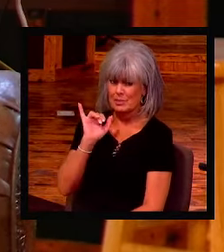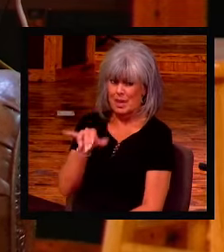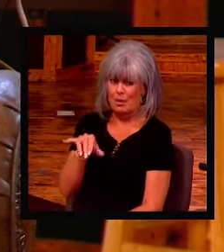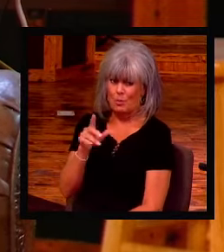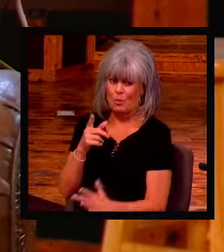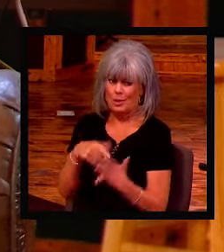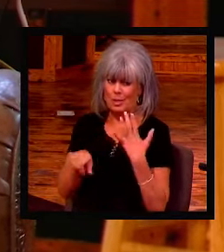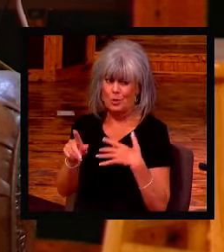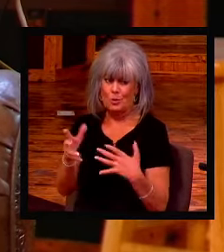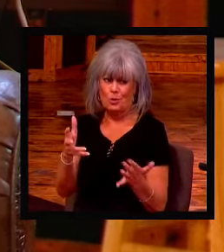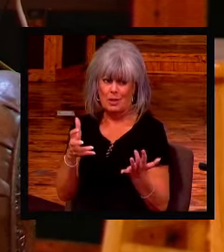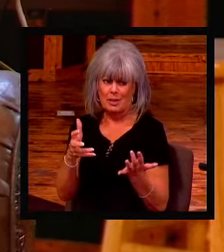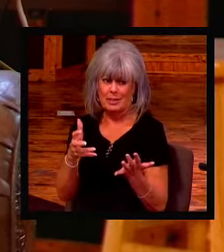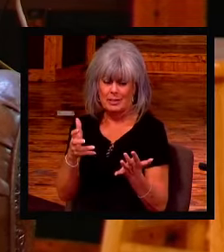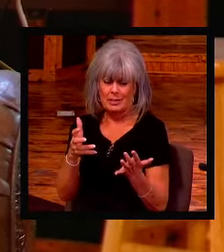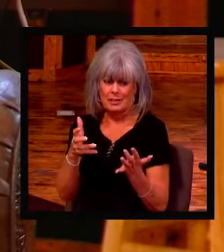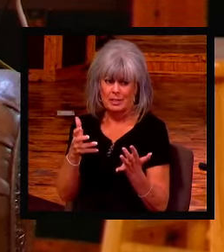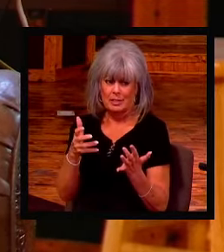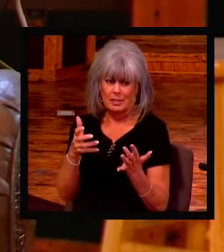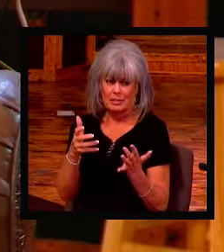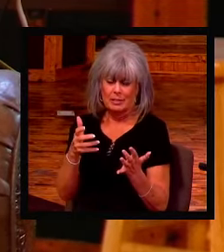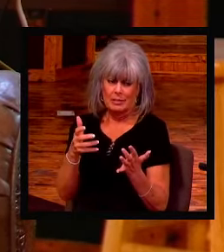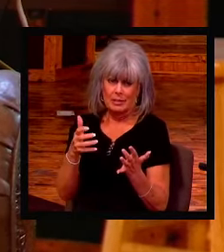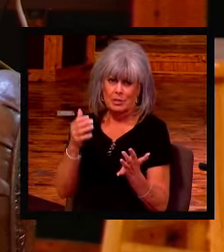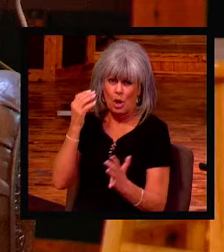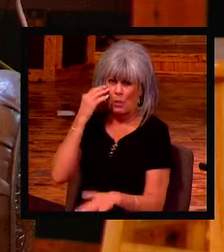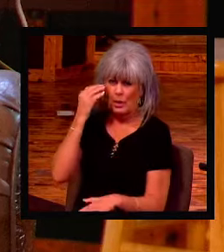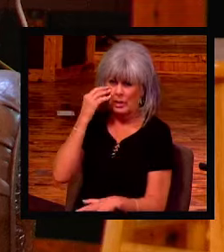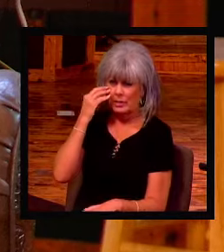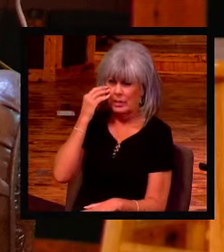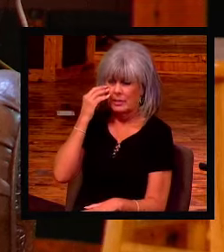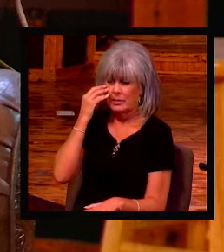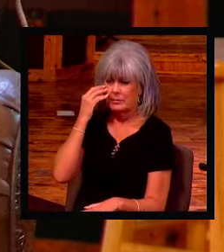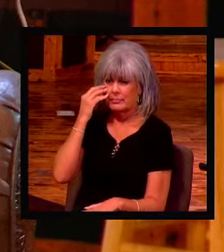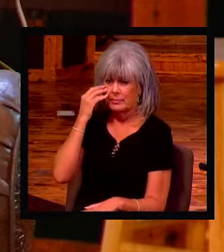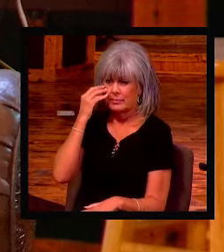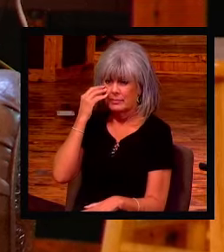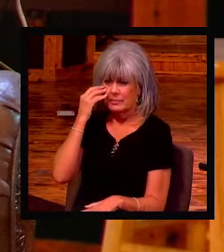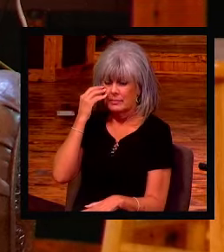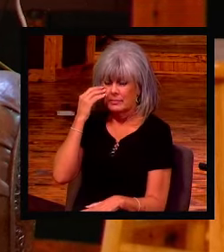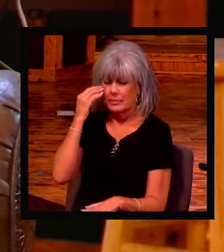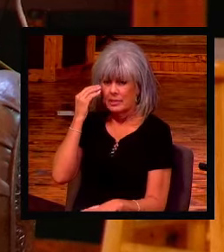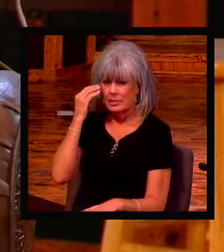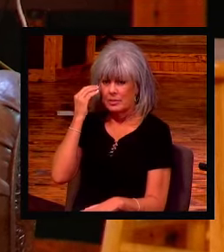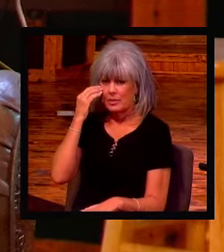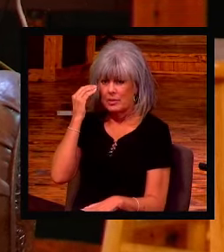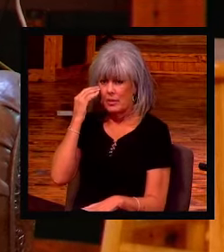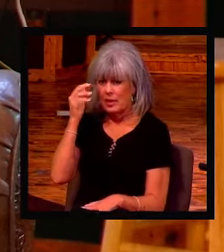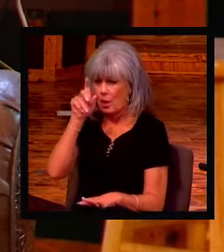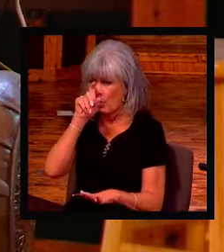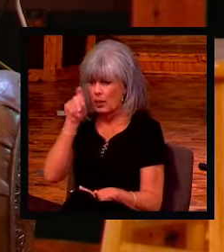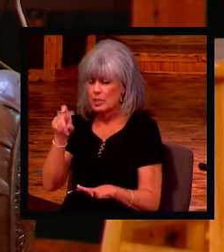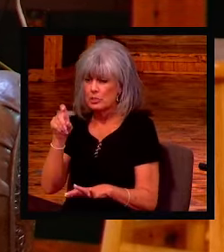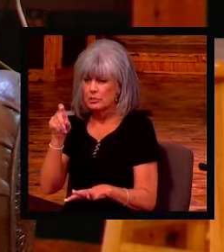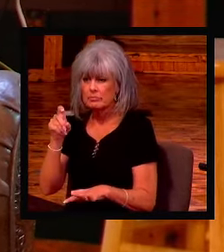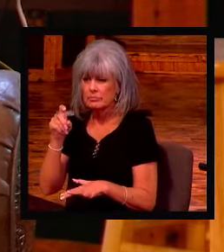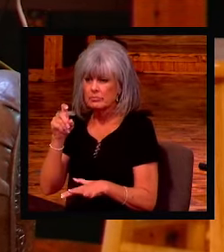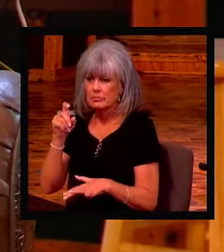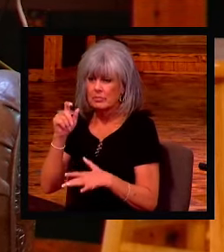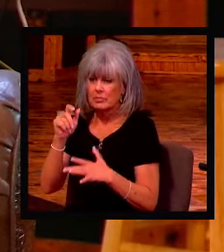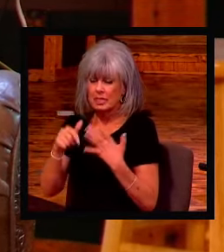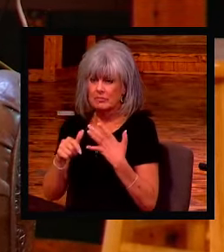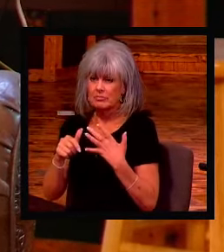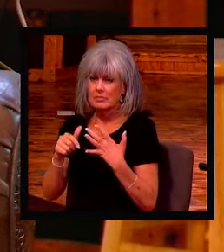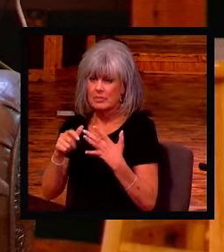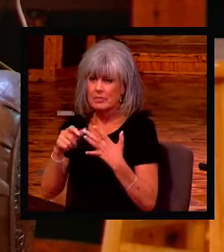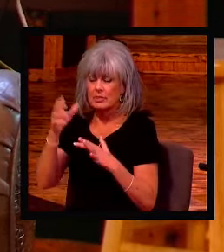have a Satanist be thankful that you're celebrating who they worship and believe in? Because that's what Halloween